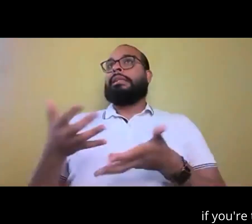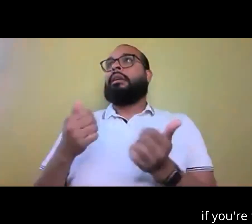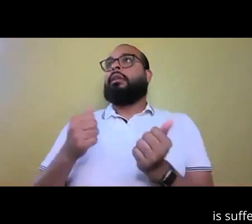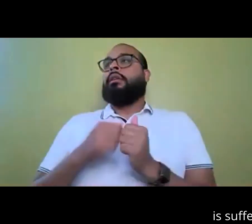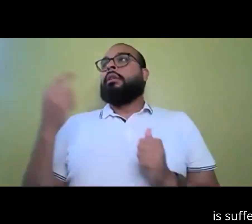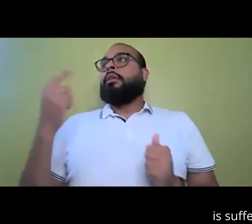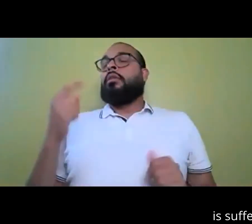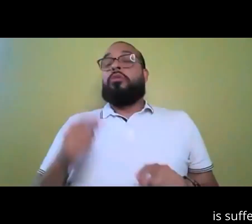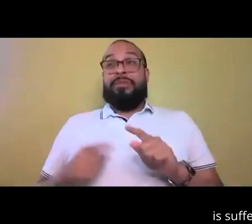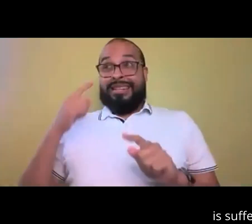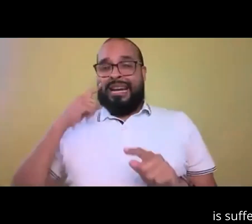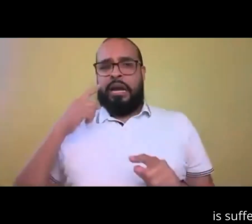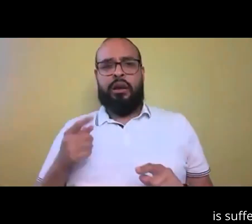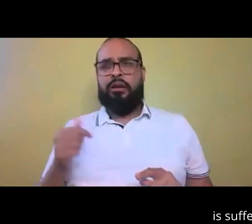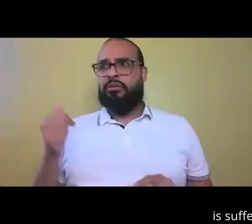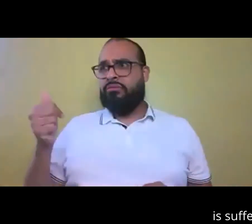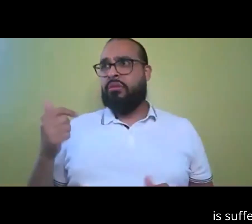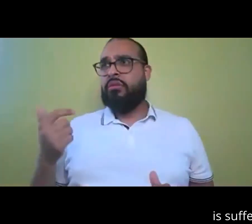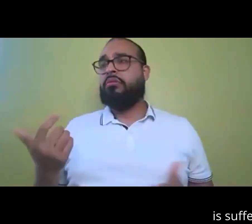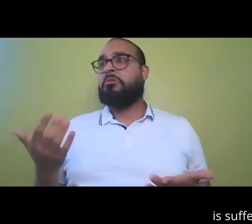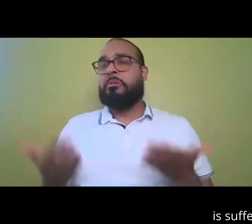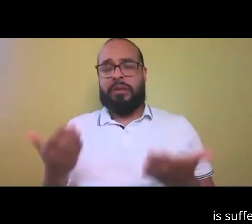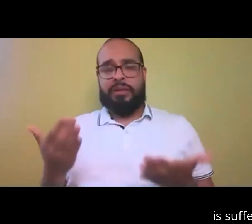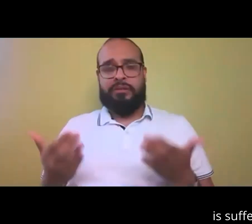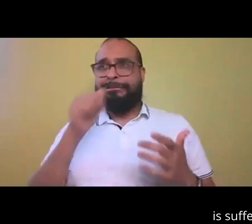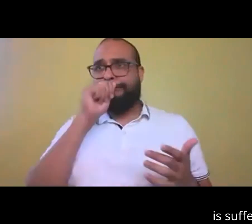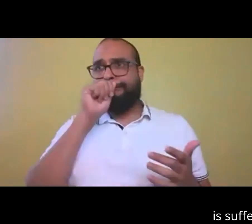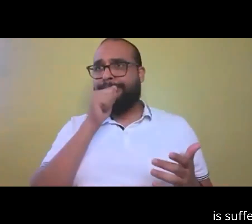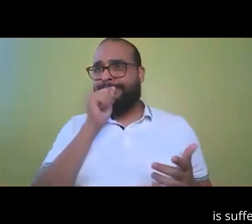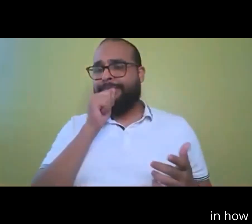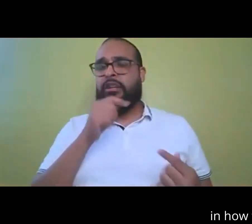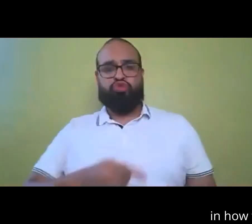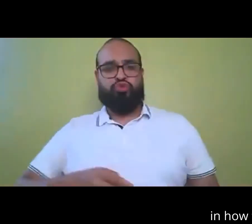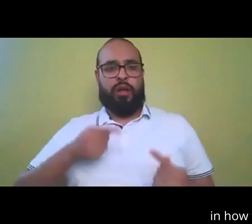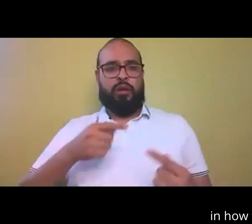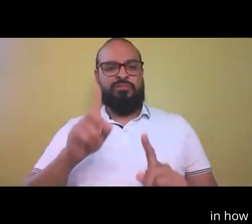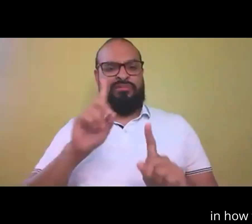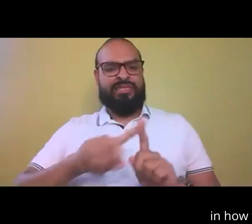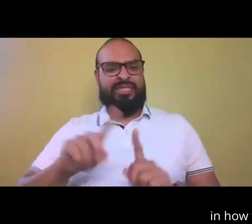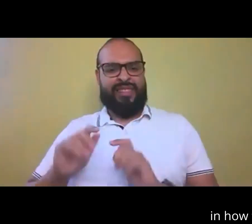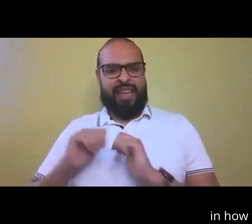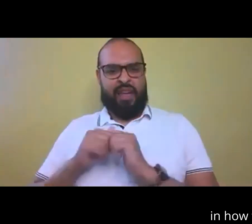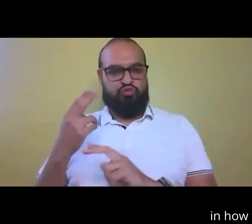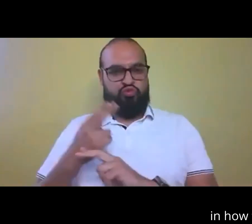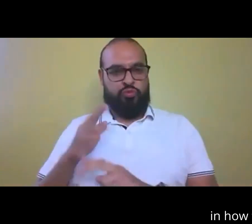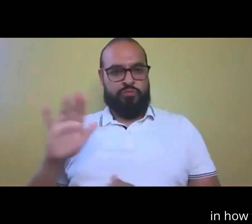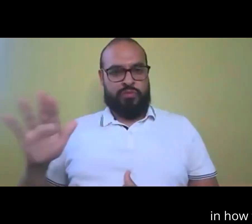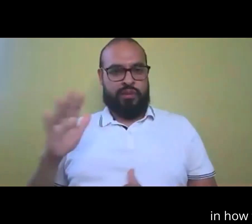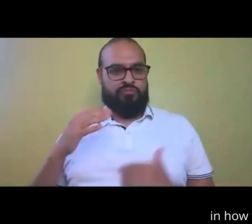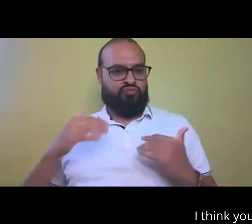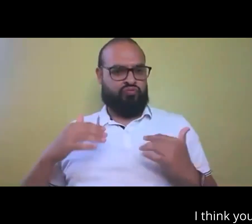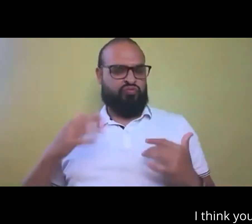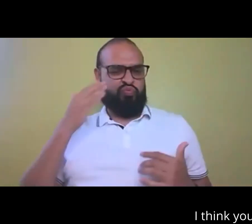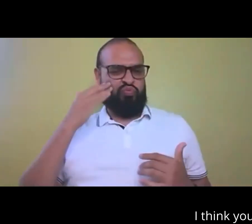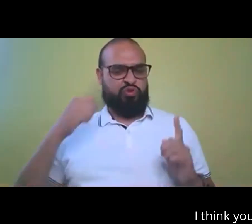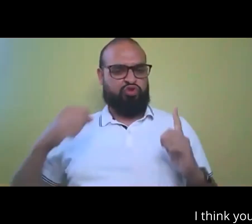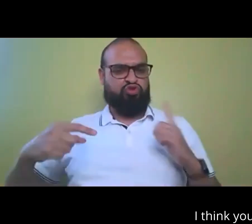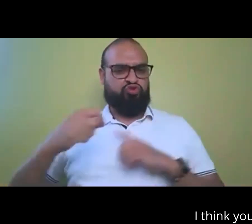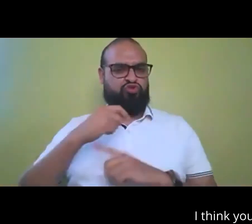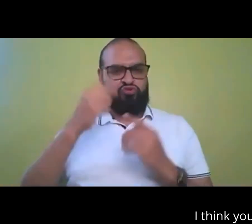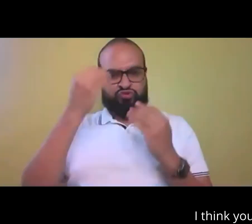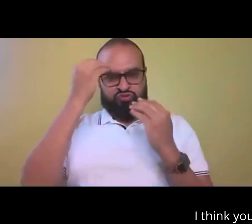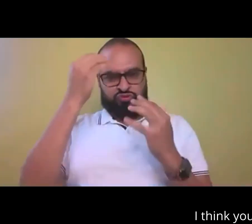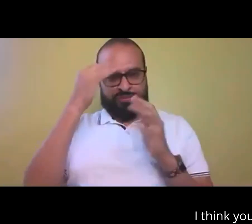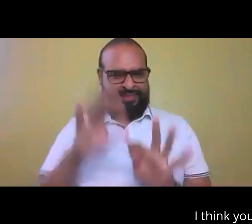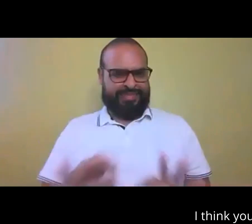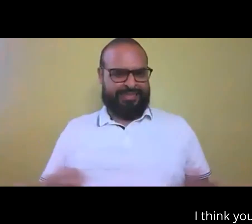your child is suffering from or struggling with differences in how they're using their sensory information. I think you want to go with